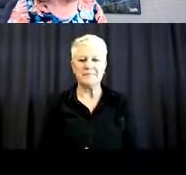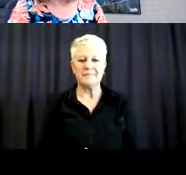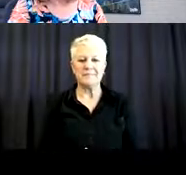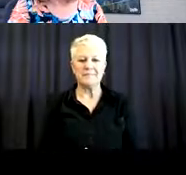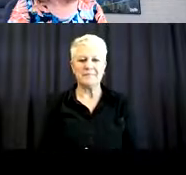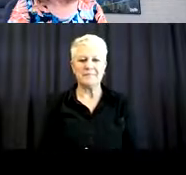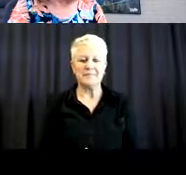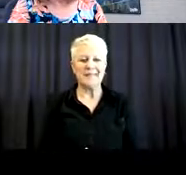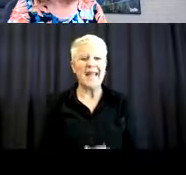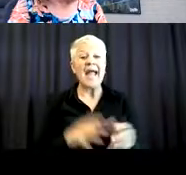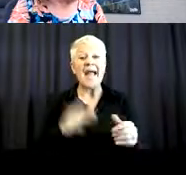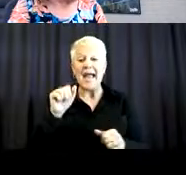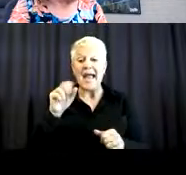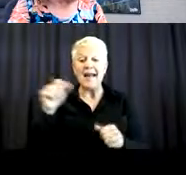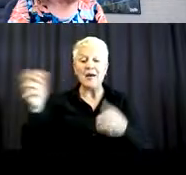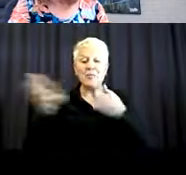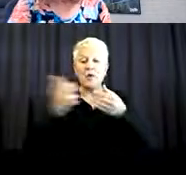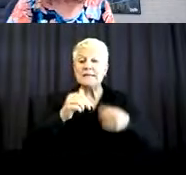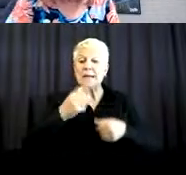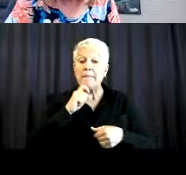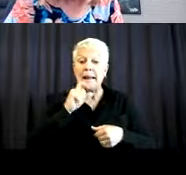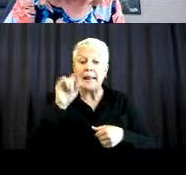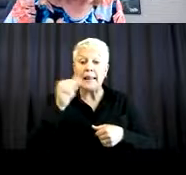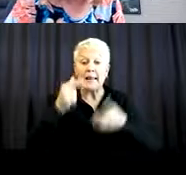Anna brings the metal lid to her mouth.